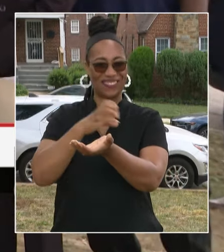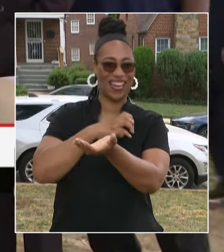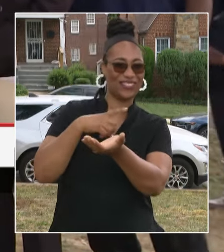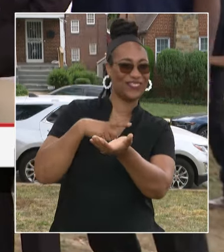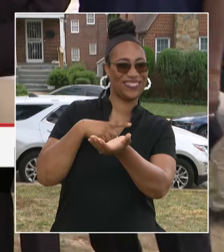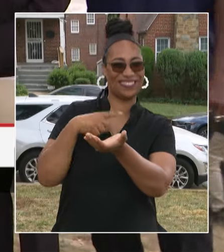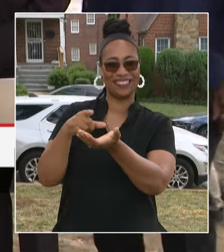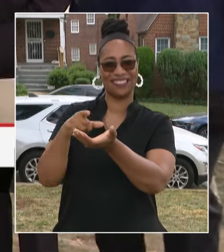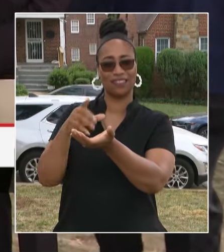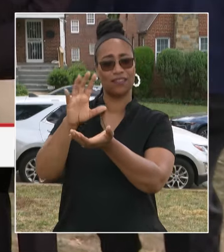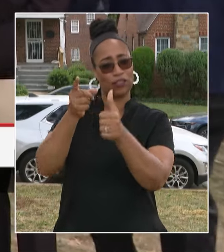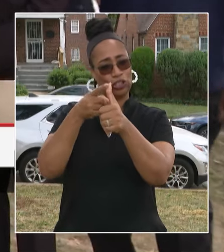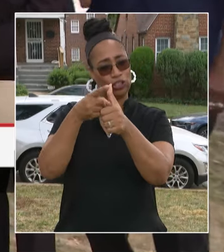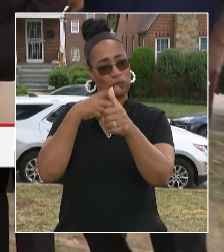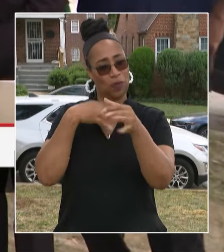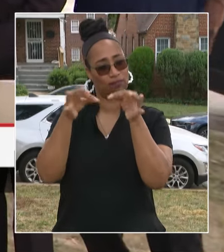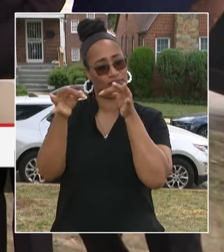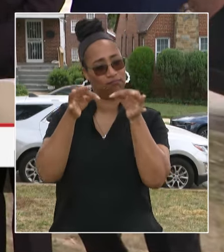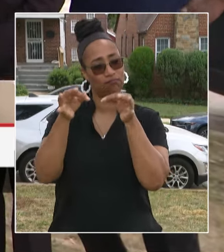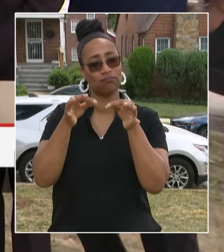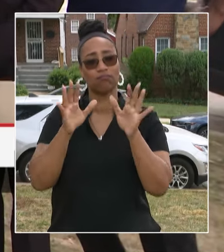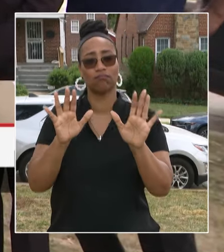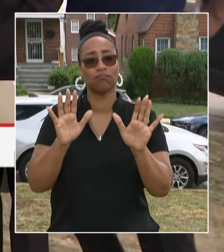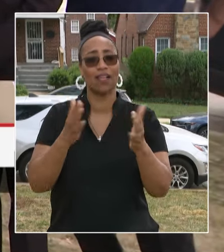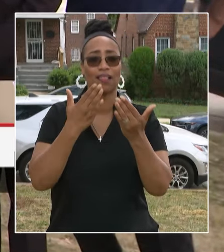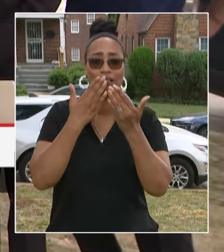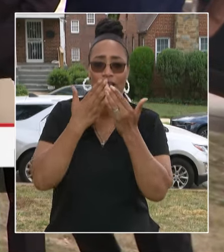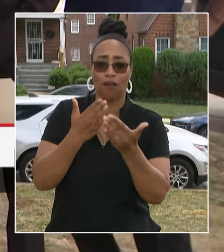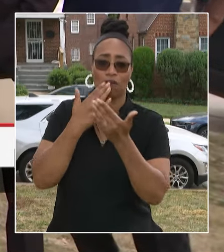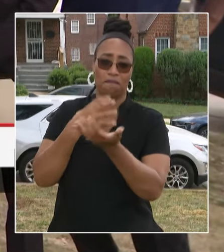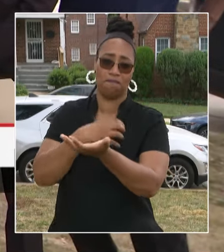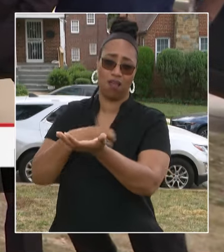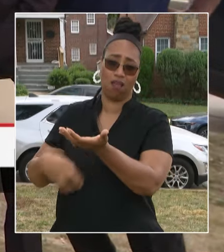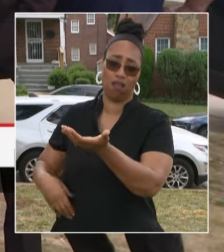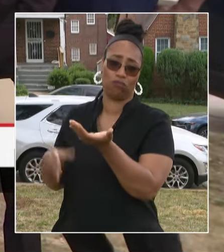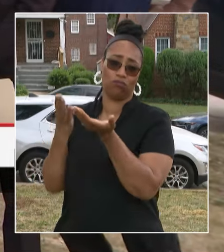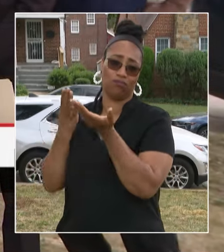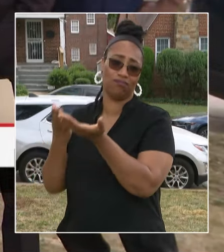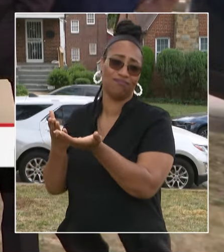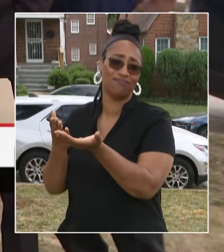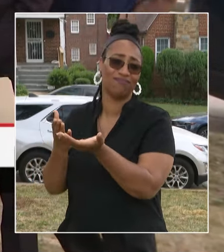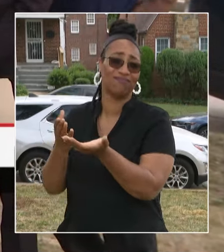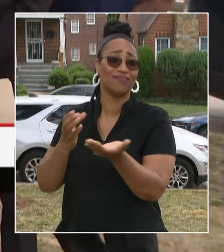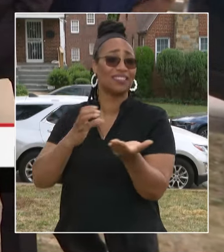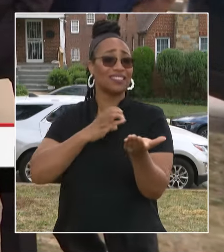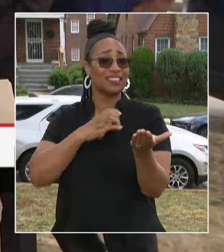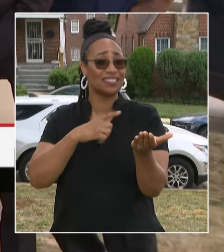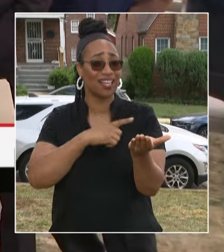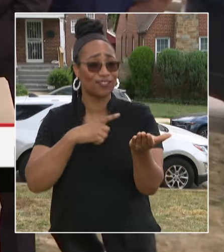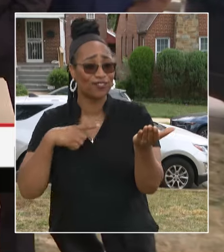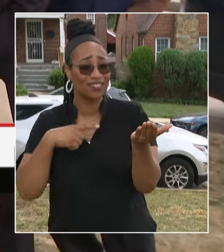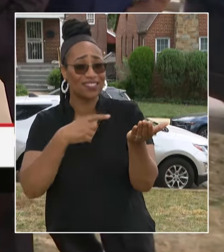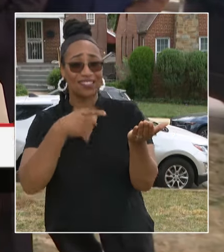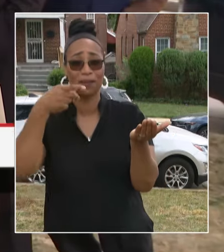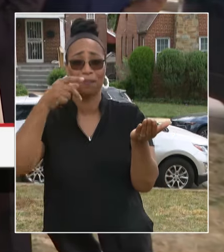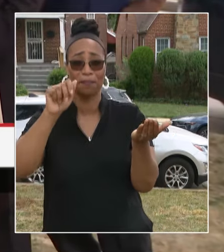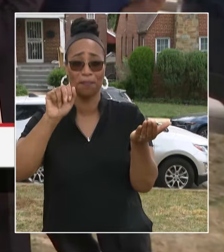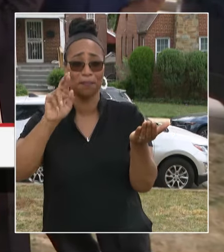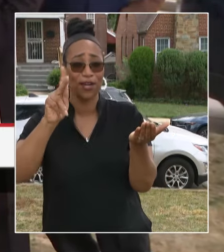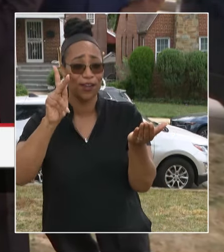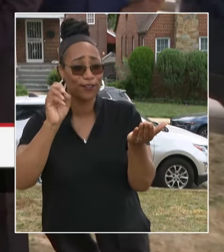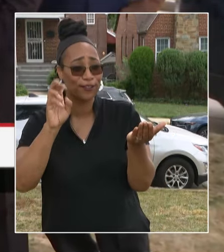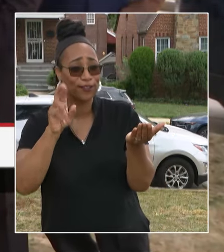our Councilmember Parker, to the other distinguished, not only council members, but the leaders here, all of the